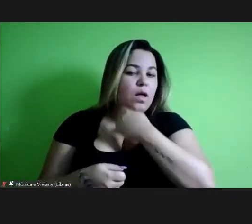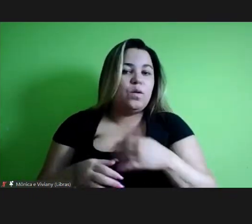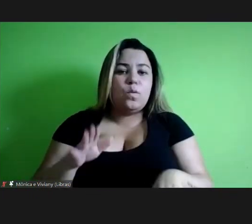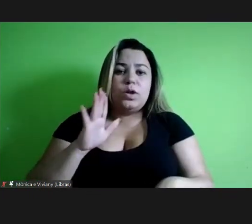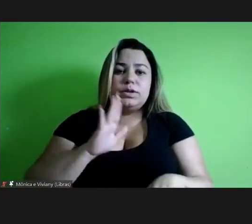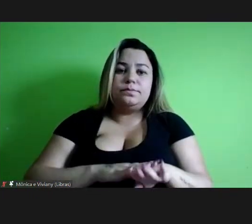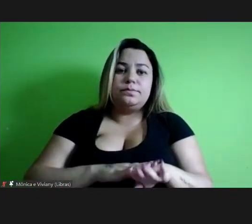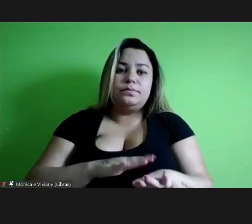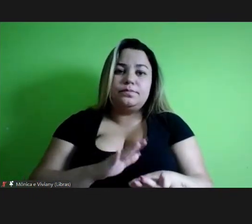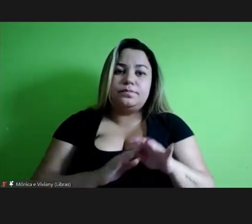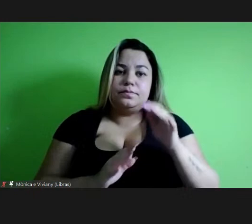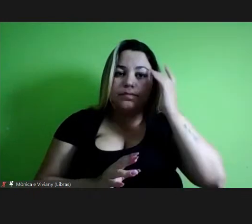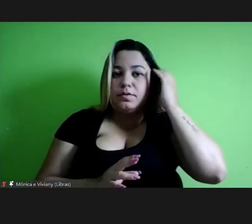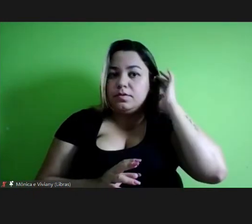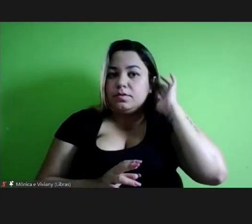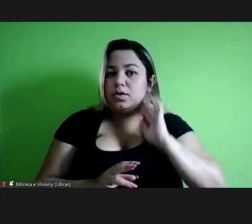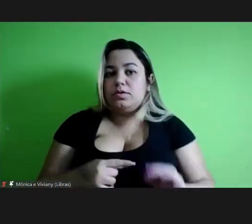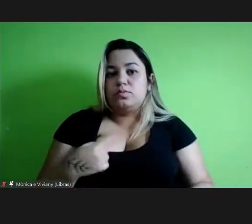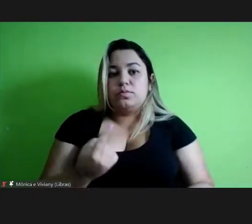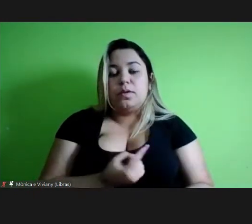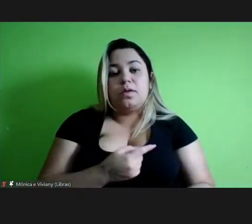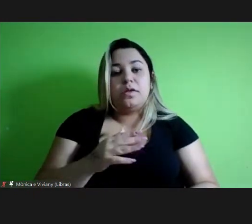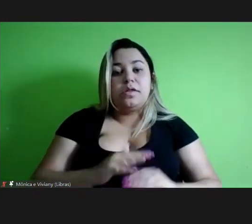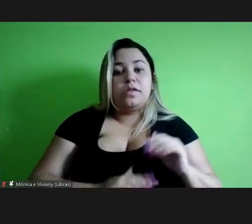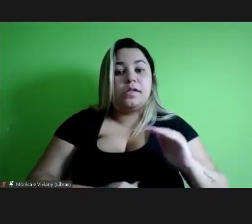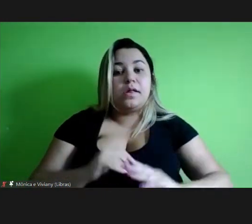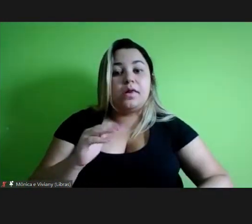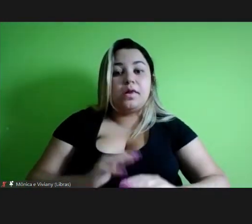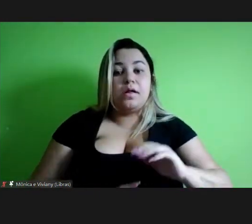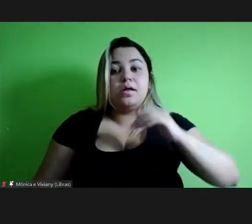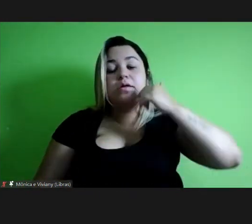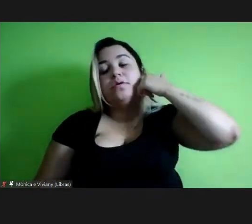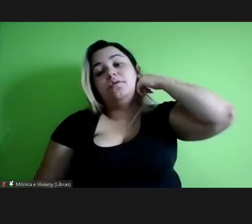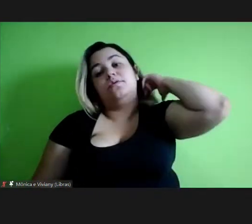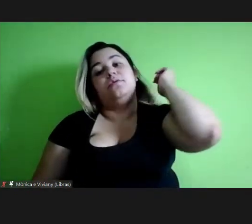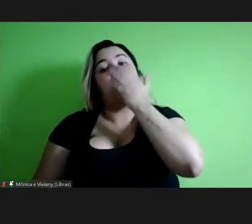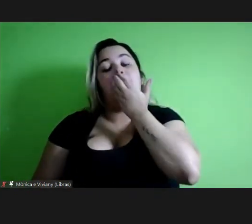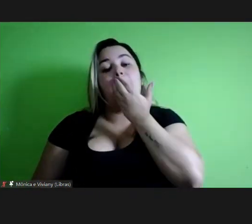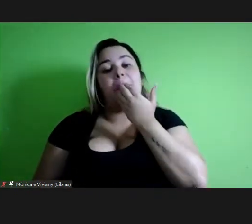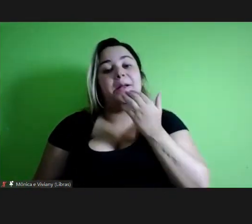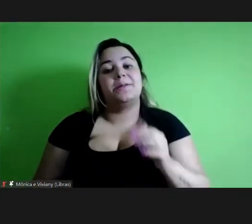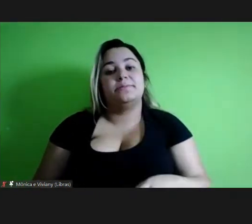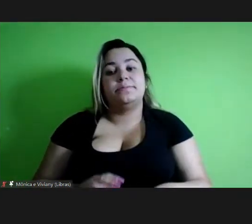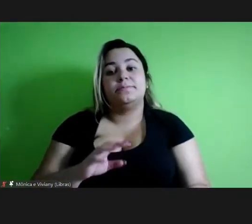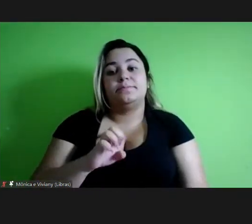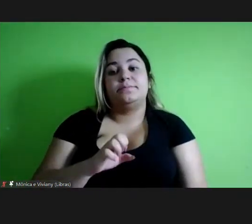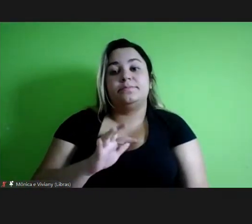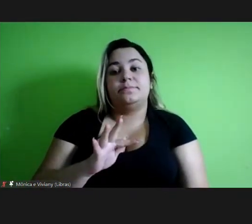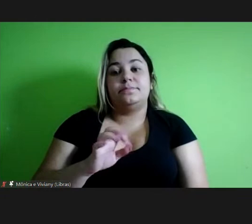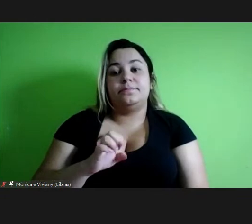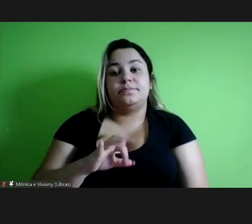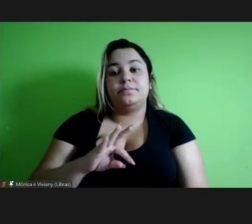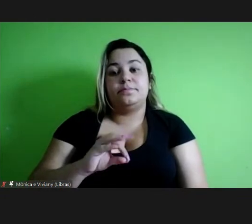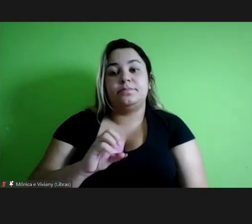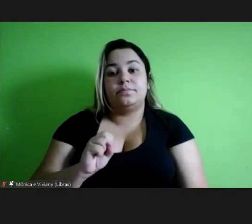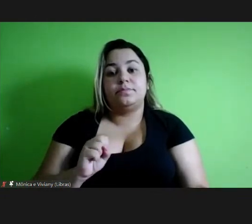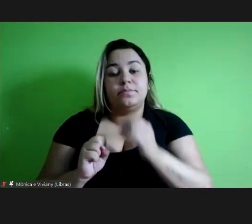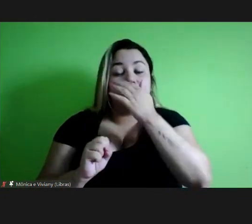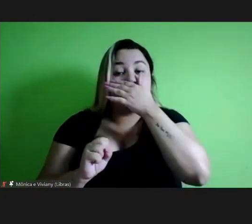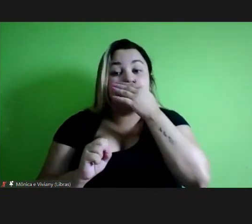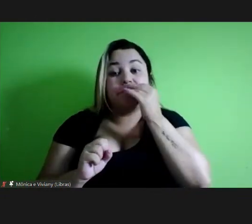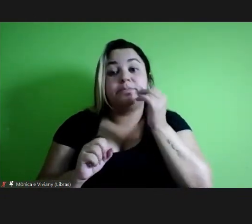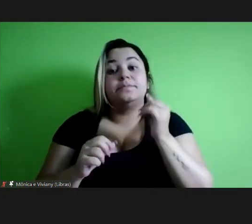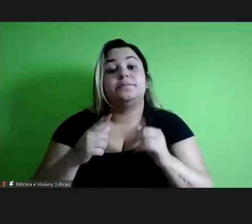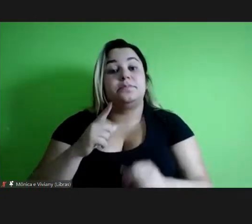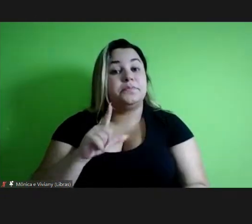at the same time. The more articulated are these situations, these actions, the better the result will